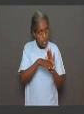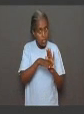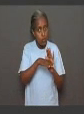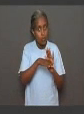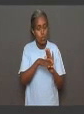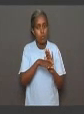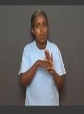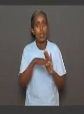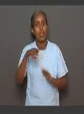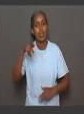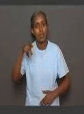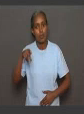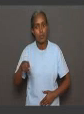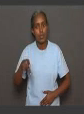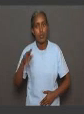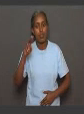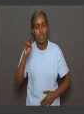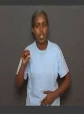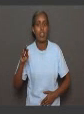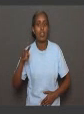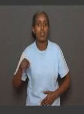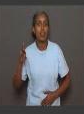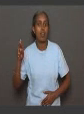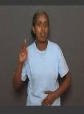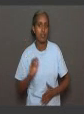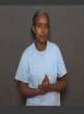by P of NR.